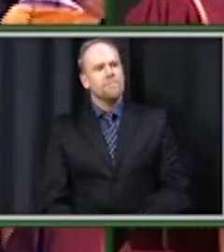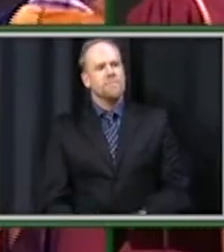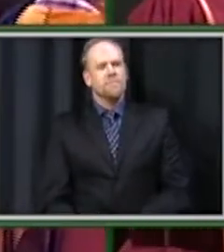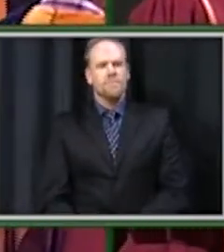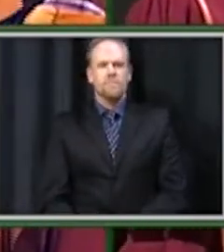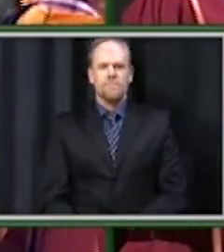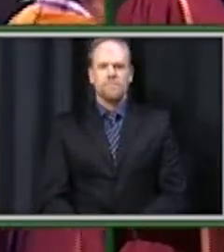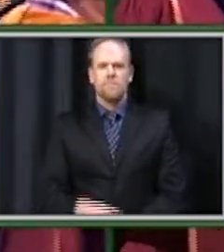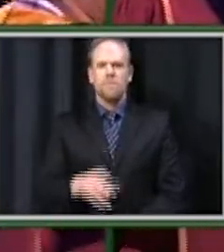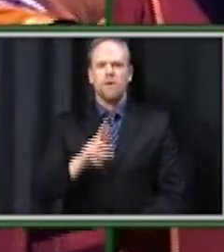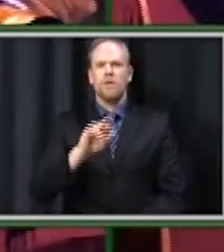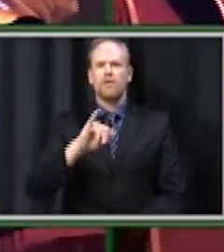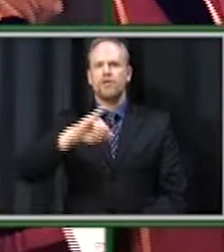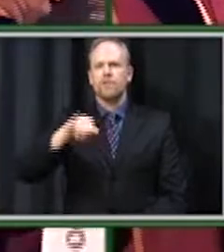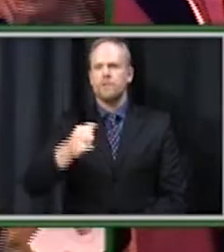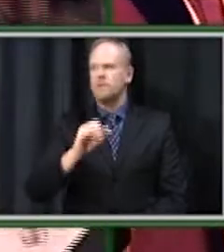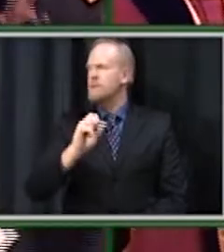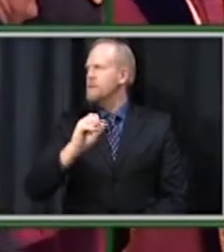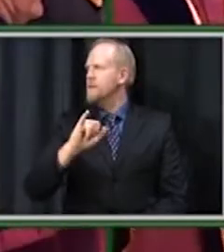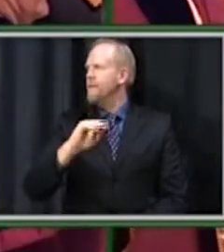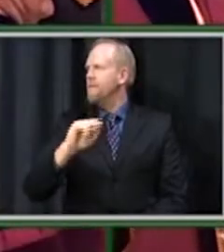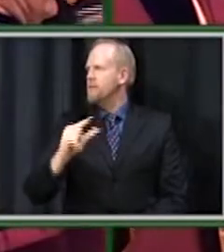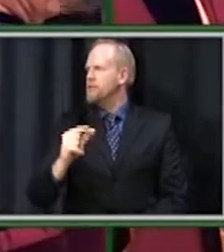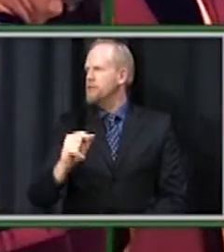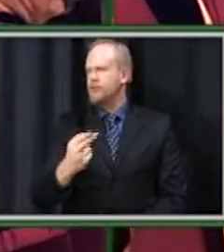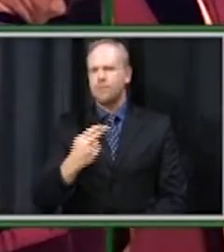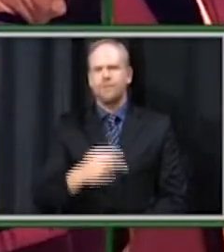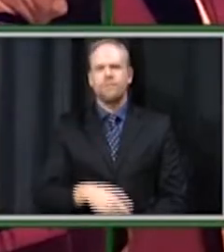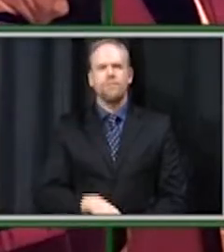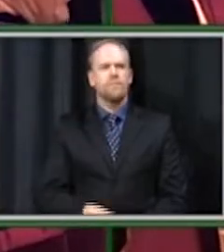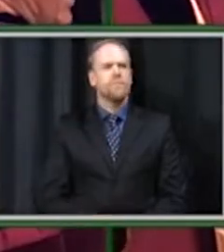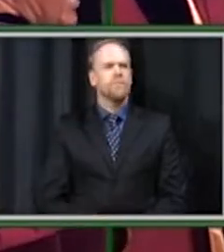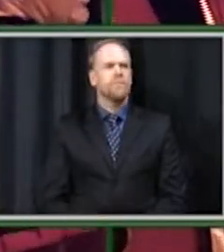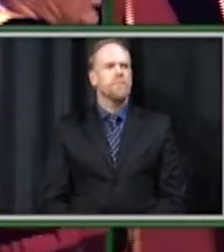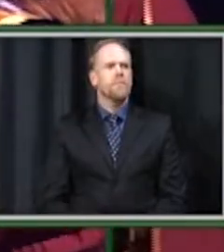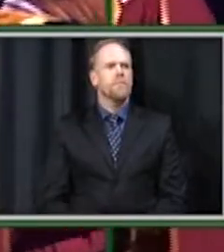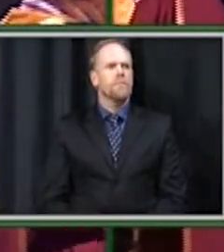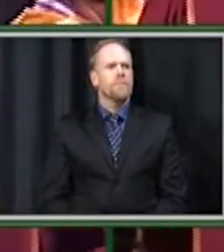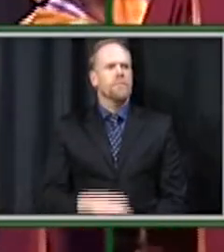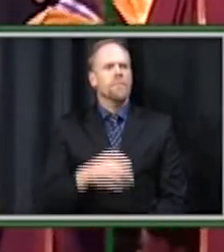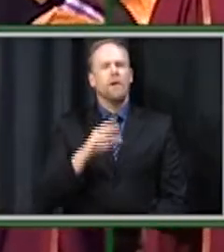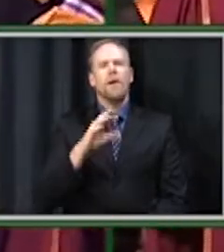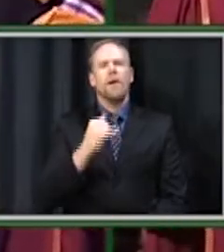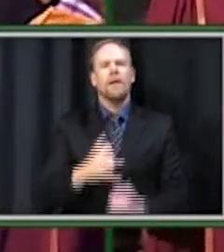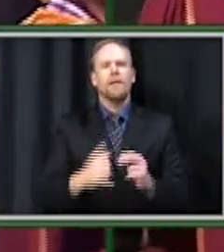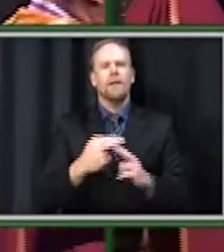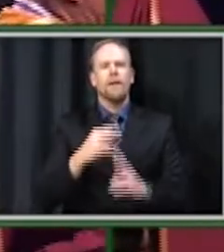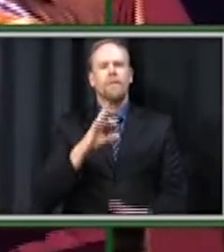Raj Singh. Kiera Hamilton Flora.